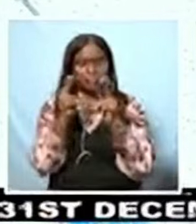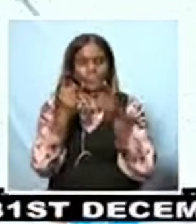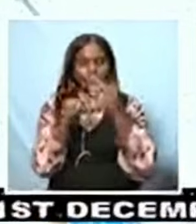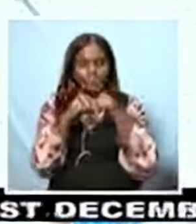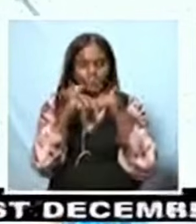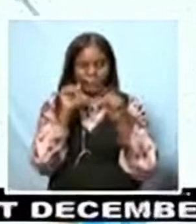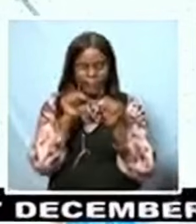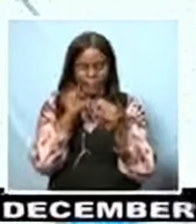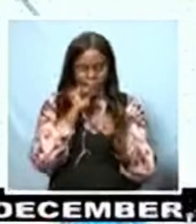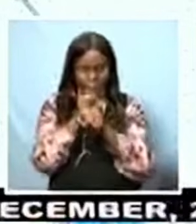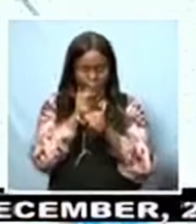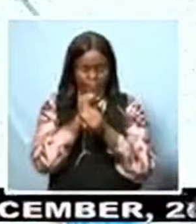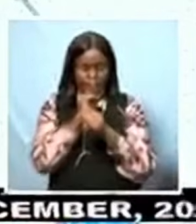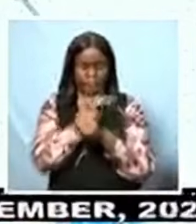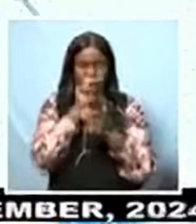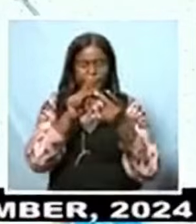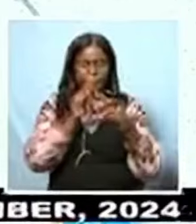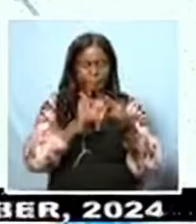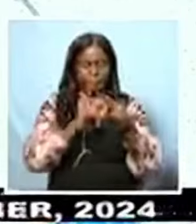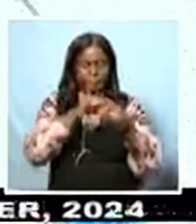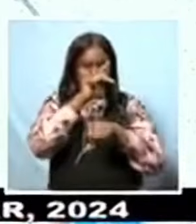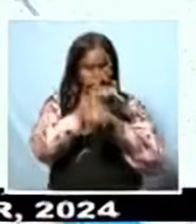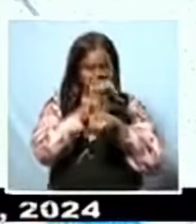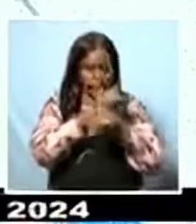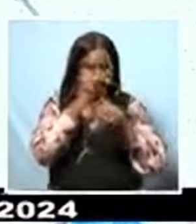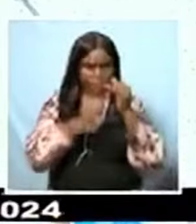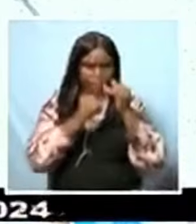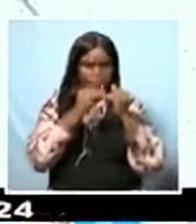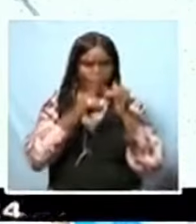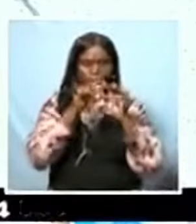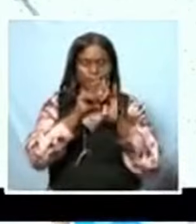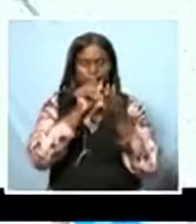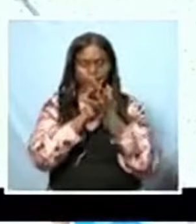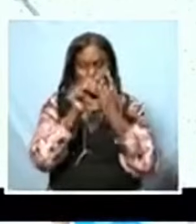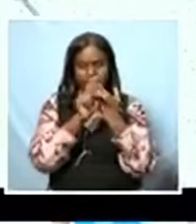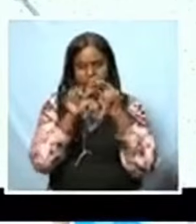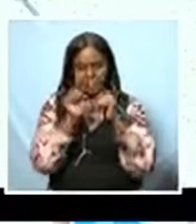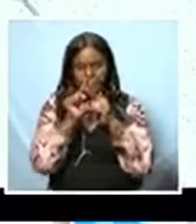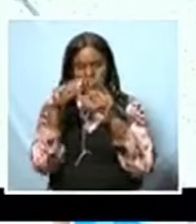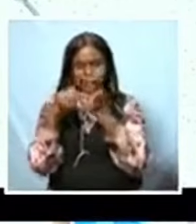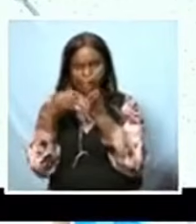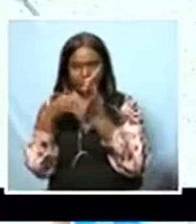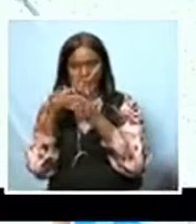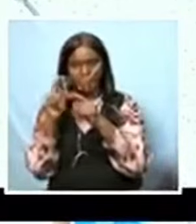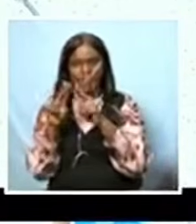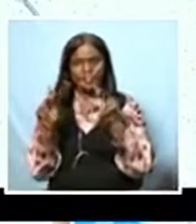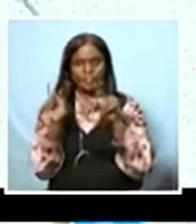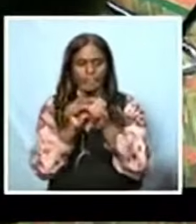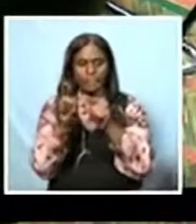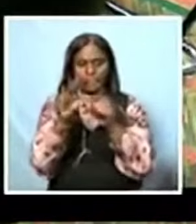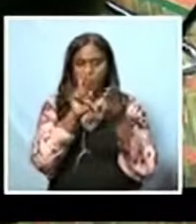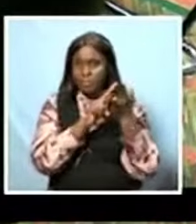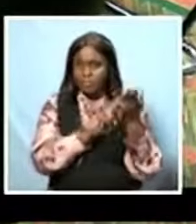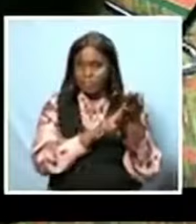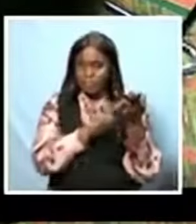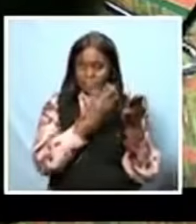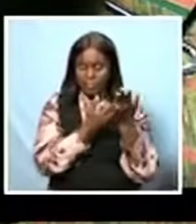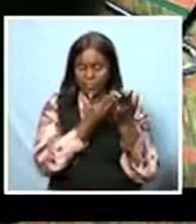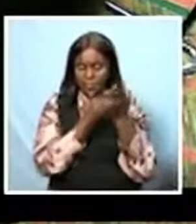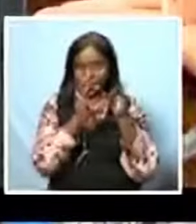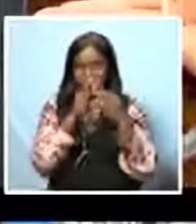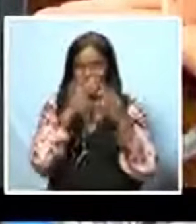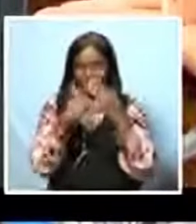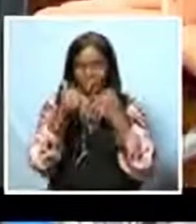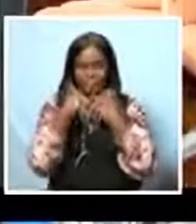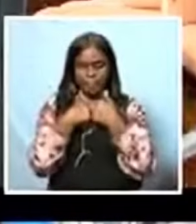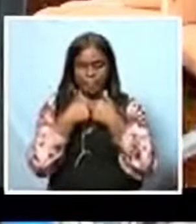do the extension on time. See, the project is ending in April and we're in February, Chair. And the minutes of that initial meeting that you